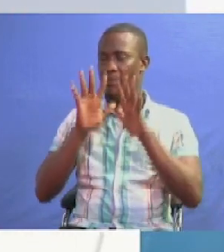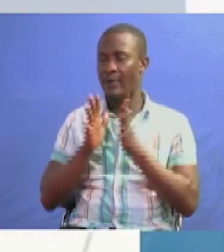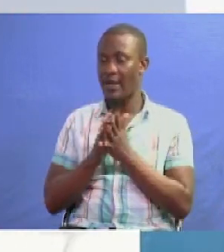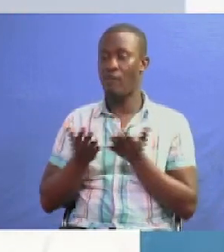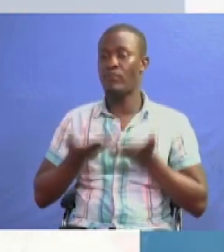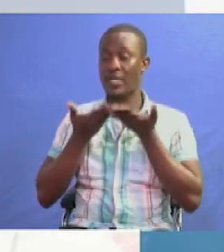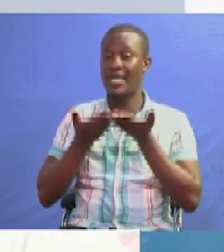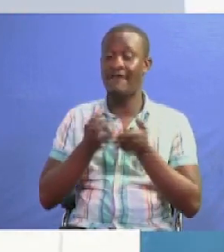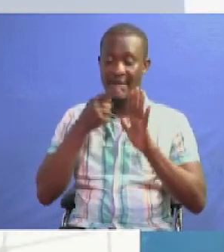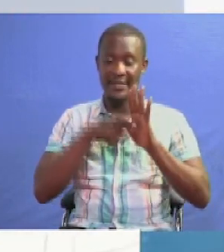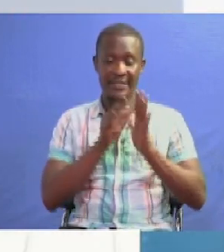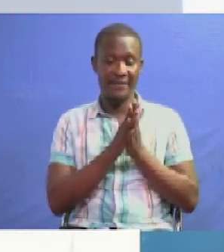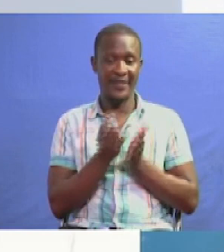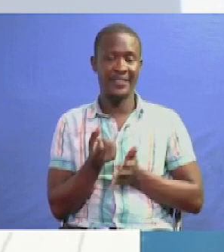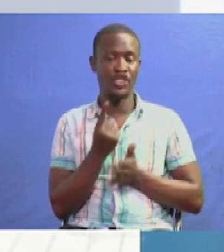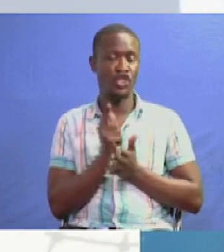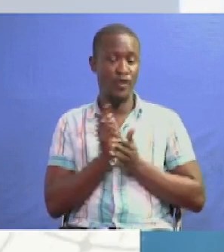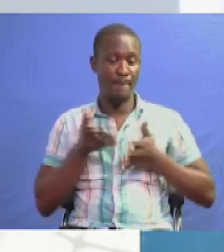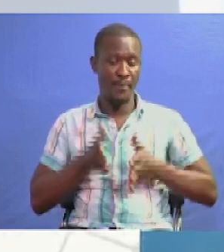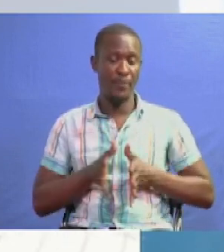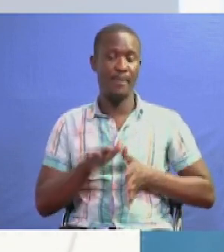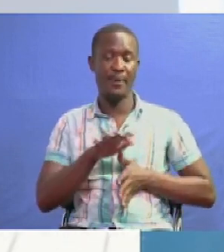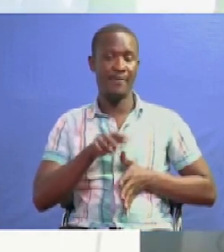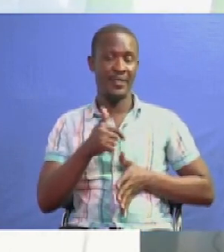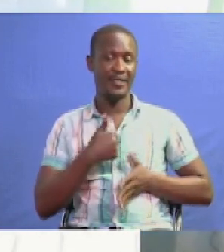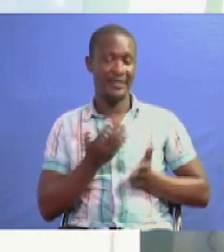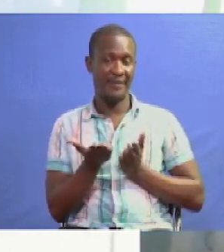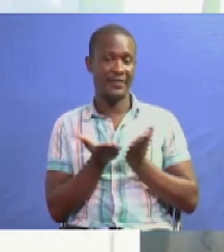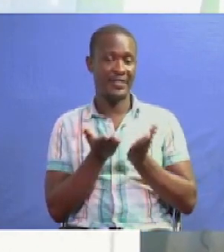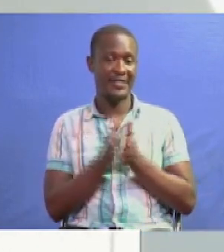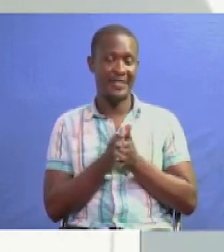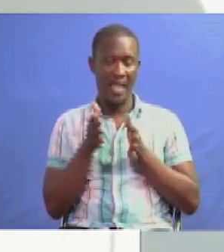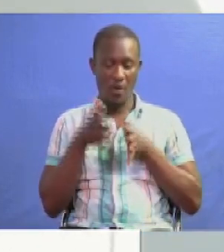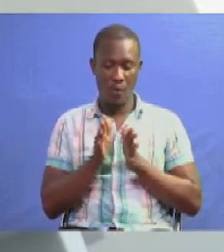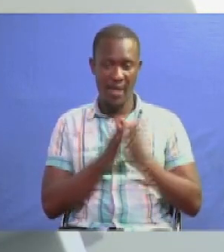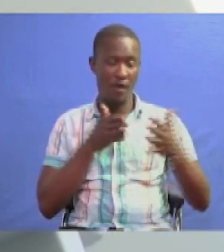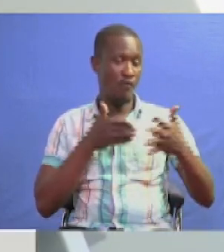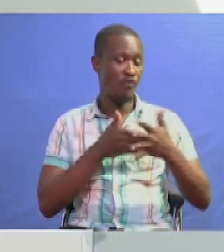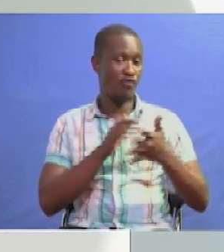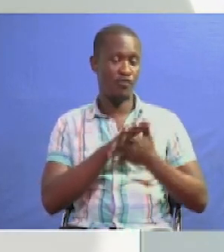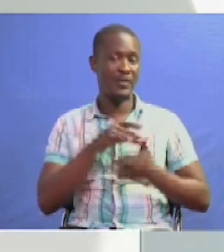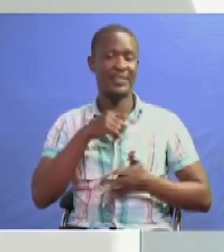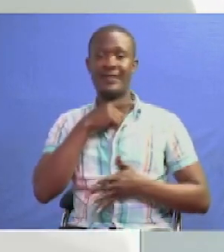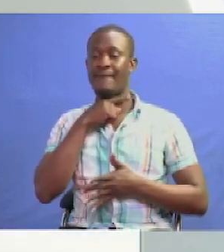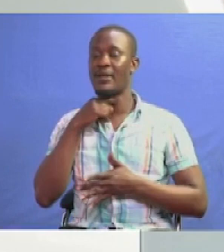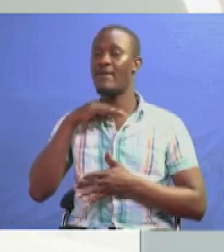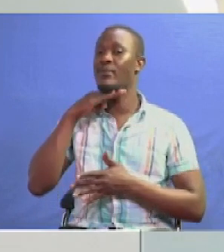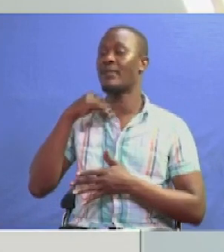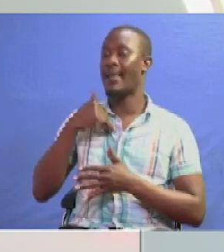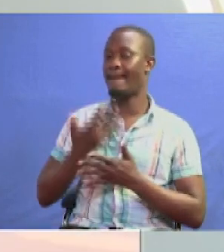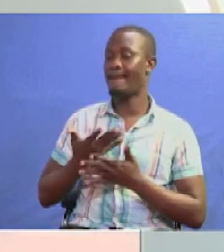providing accessible and affordable maternal and neonatal services as a way of preventing home births and reducing mortality